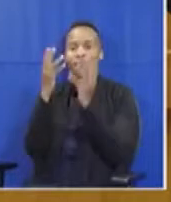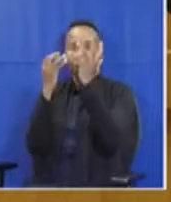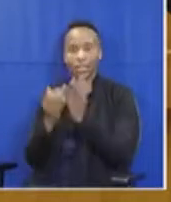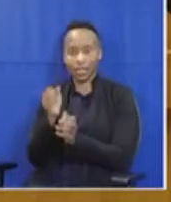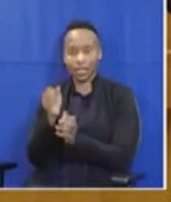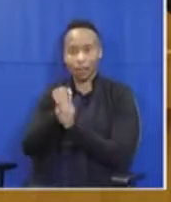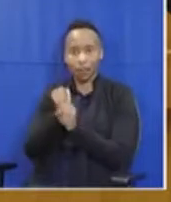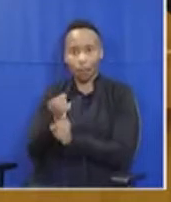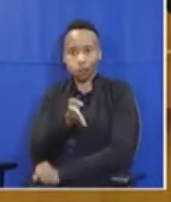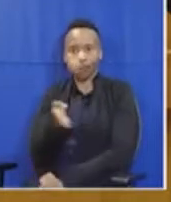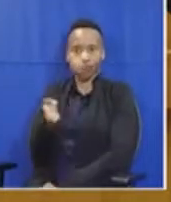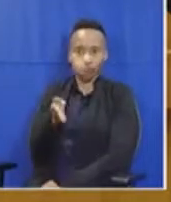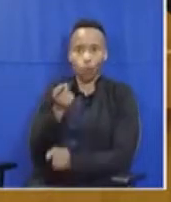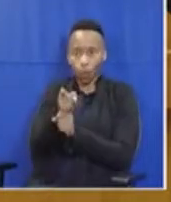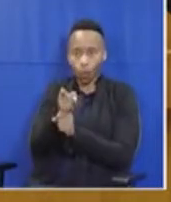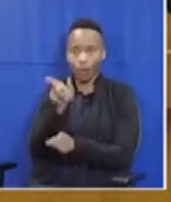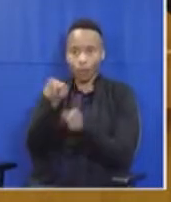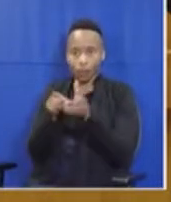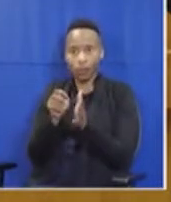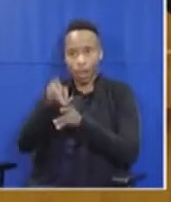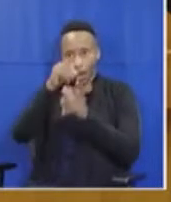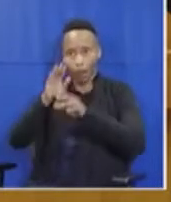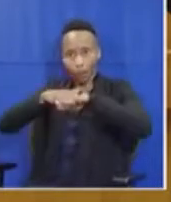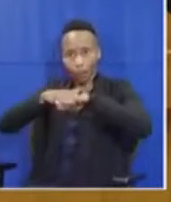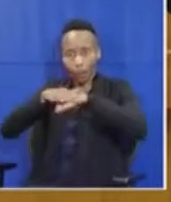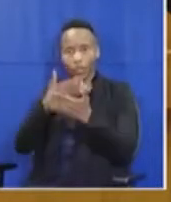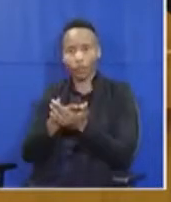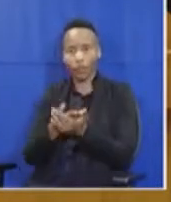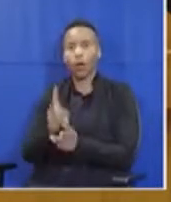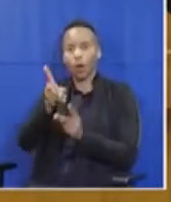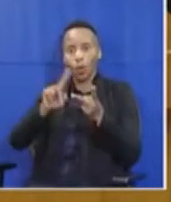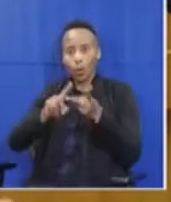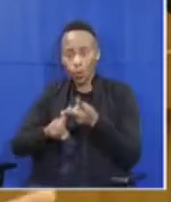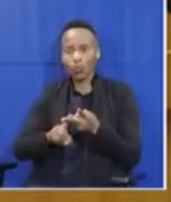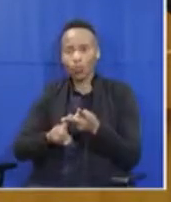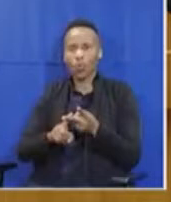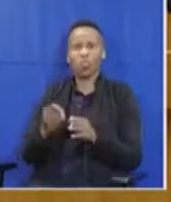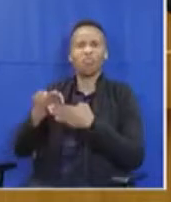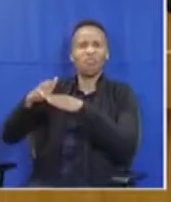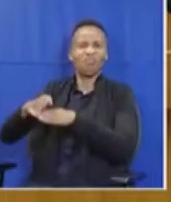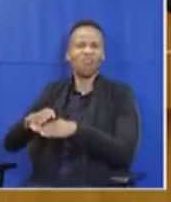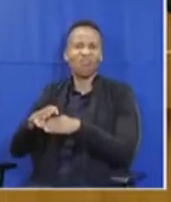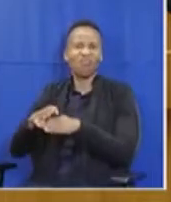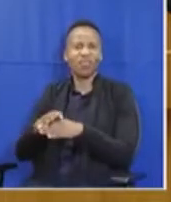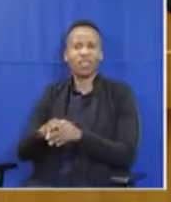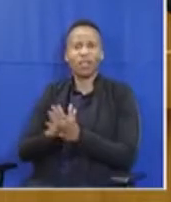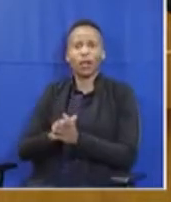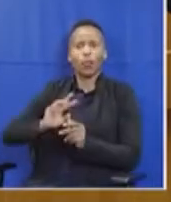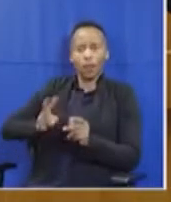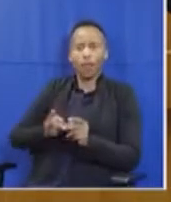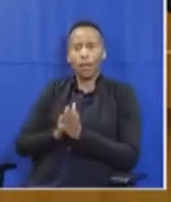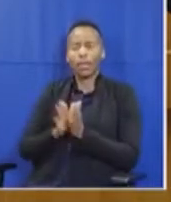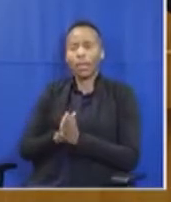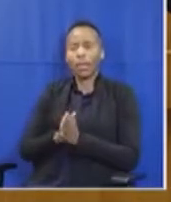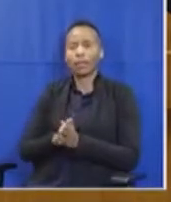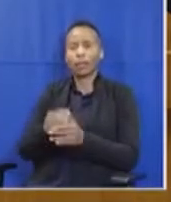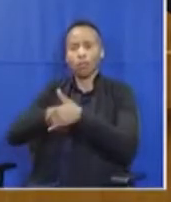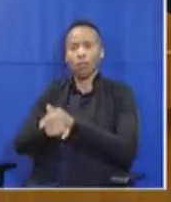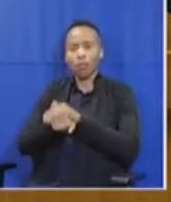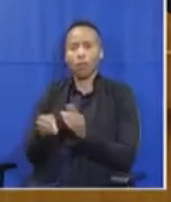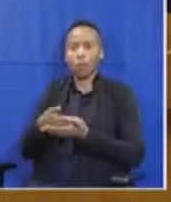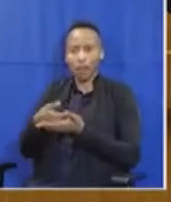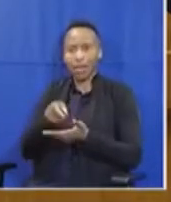this purpose. Secondly, it aimed to address discrimination against babies conceived by women in low-income families. The original